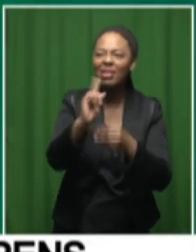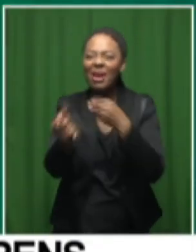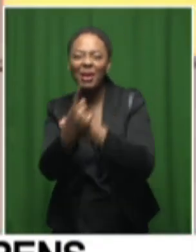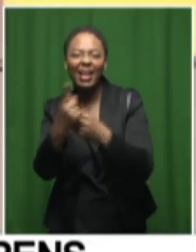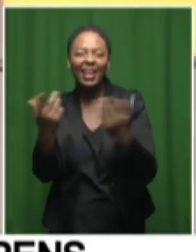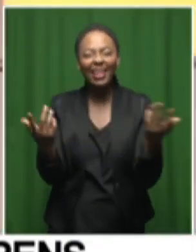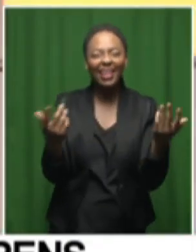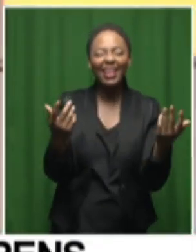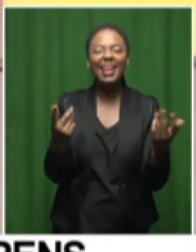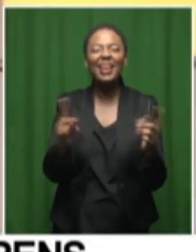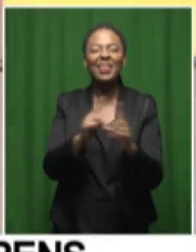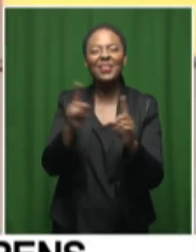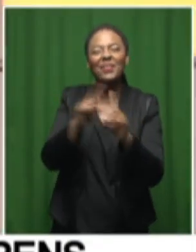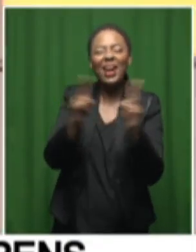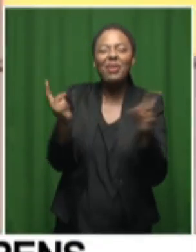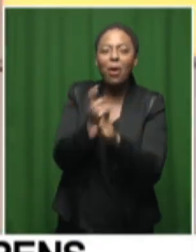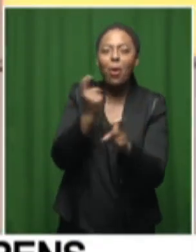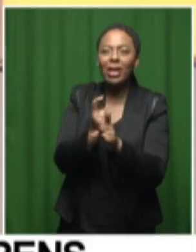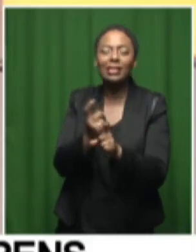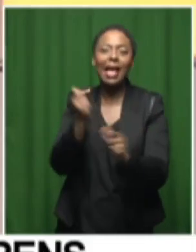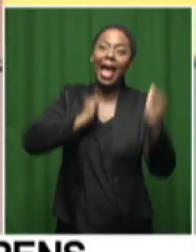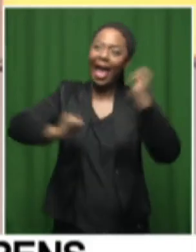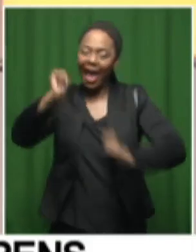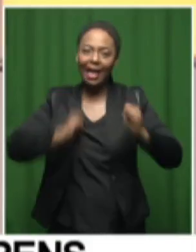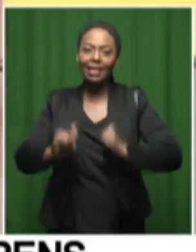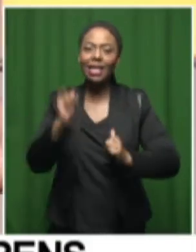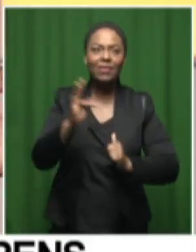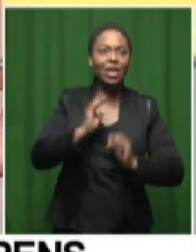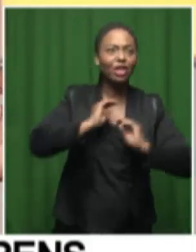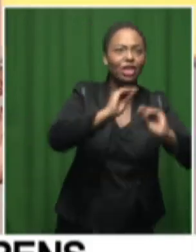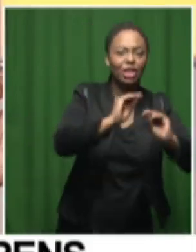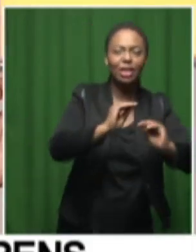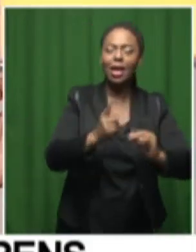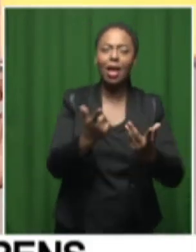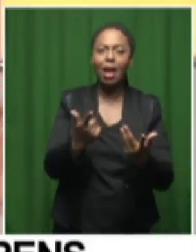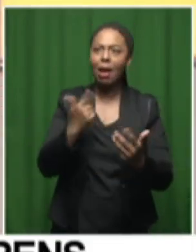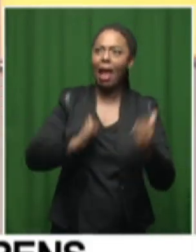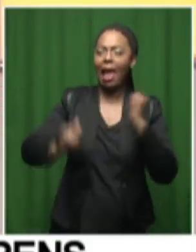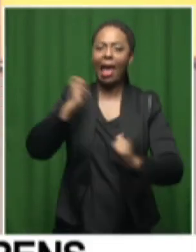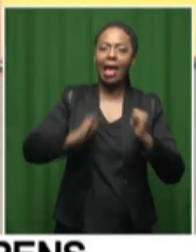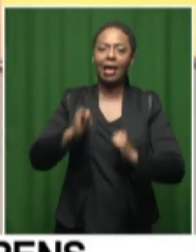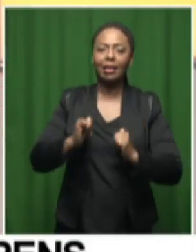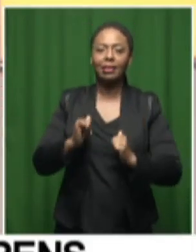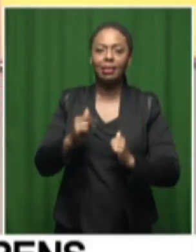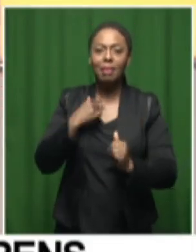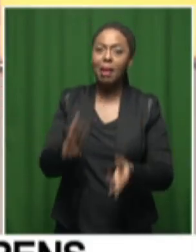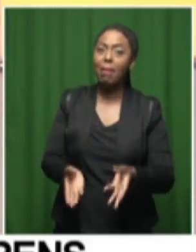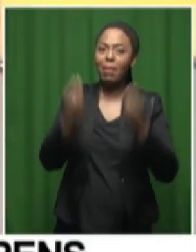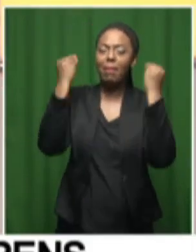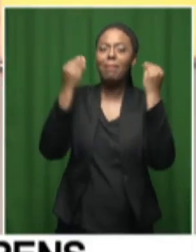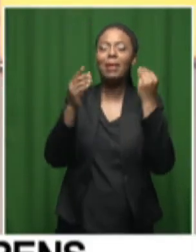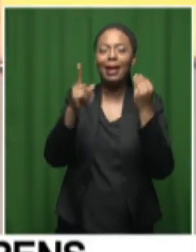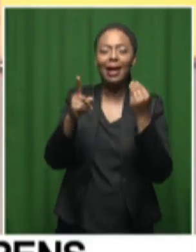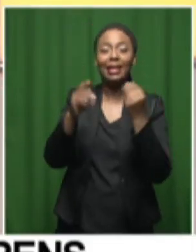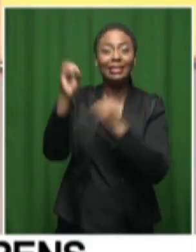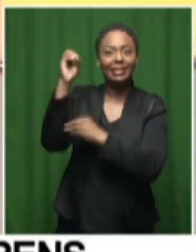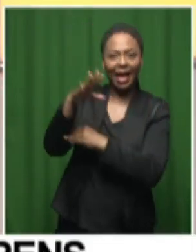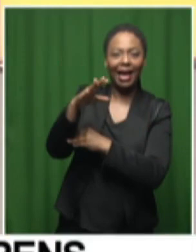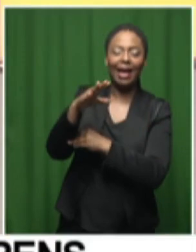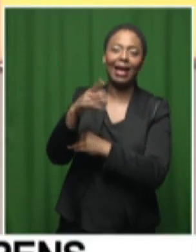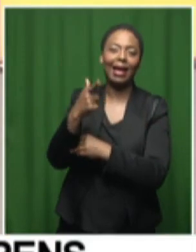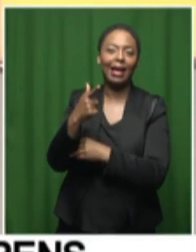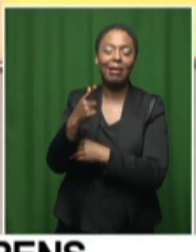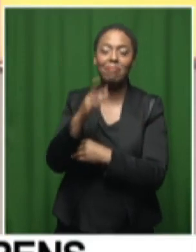happening? And because she was so theatrical in what she did, I got a distinction in English. But it's because Mrs. Brown made